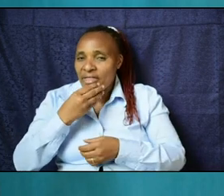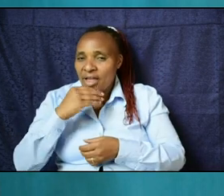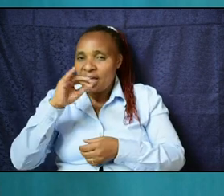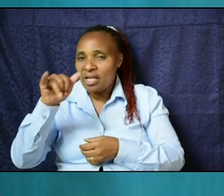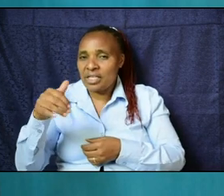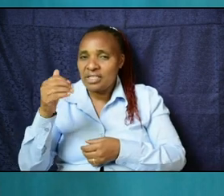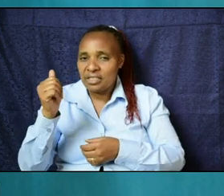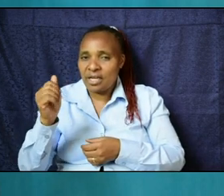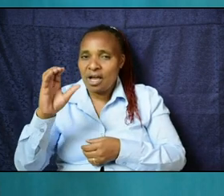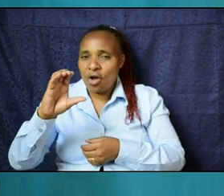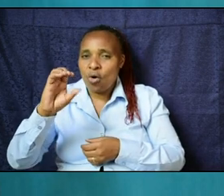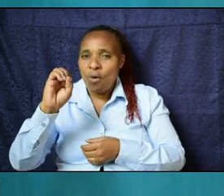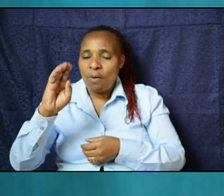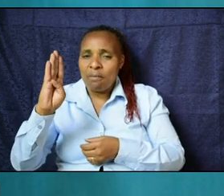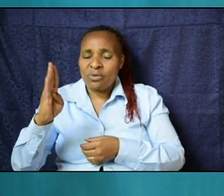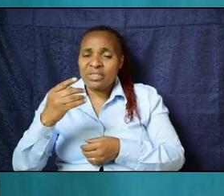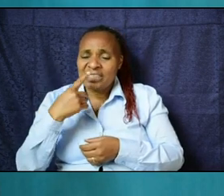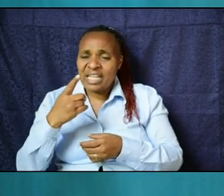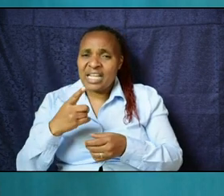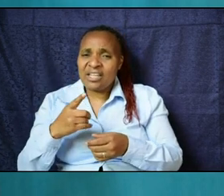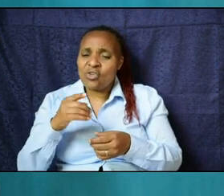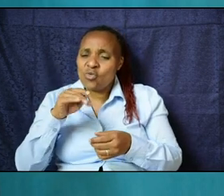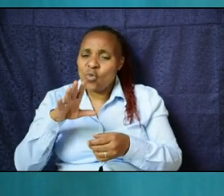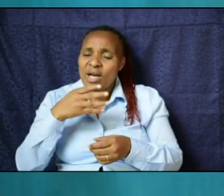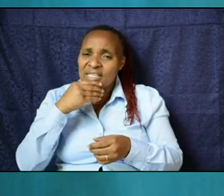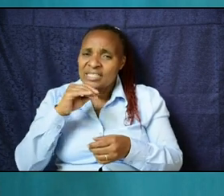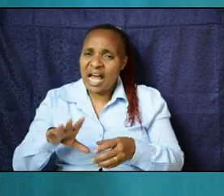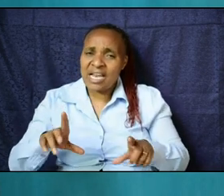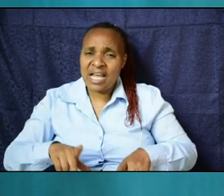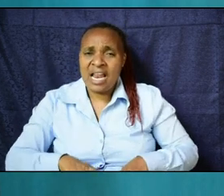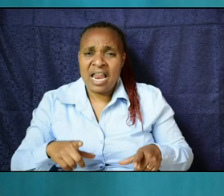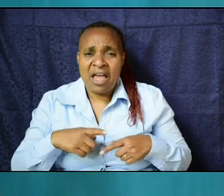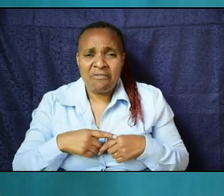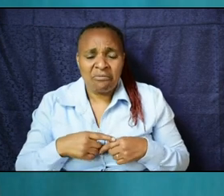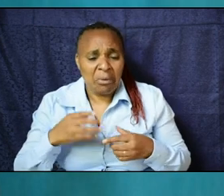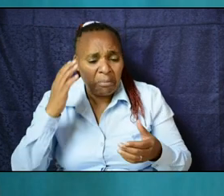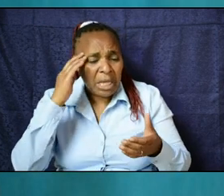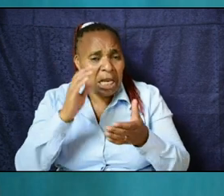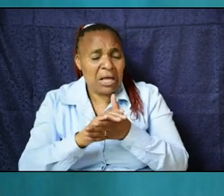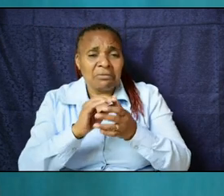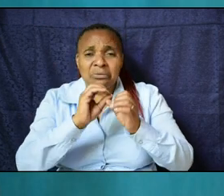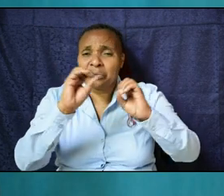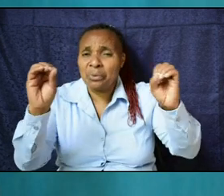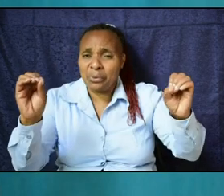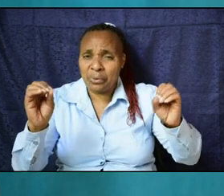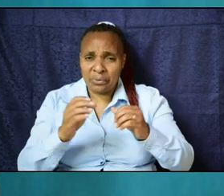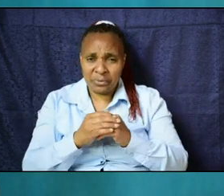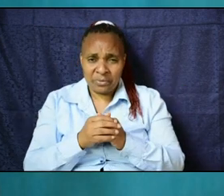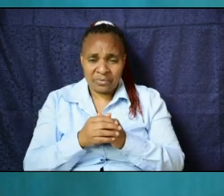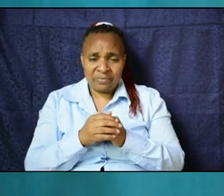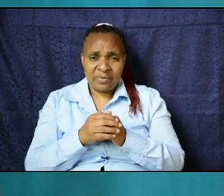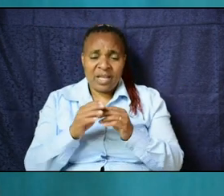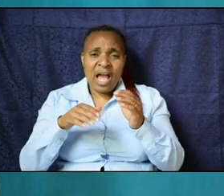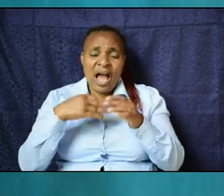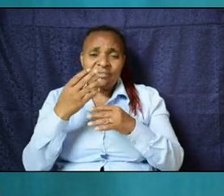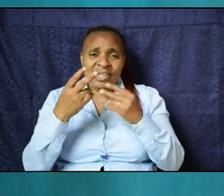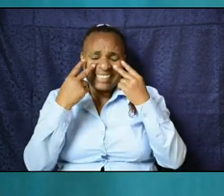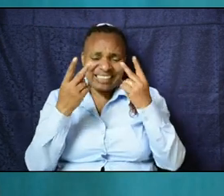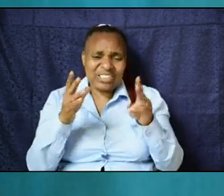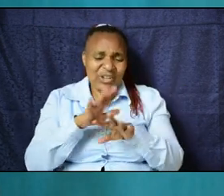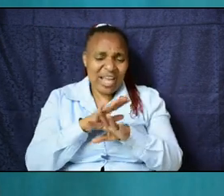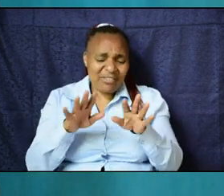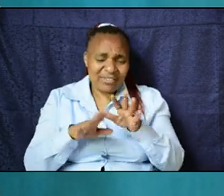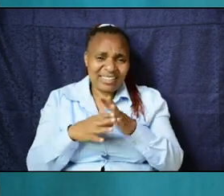Jacob that Joseph is alive, but Jacob is in disbelief. But after seeing all